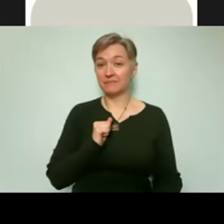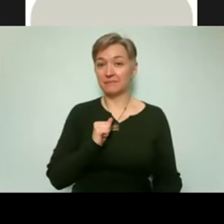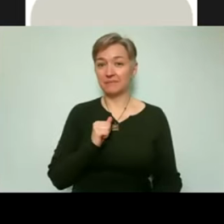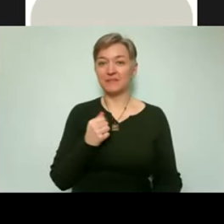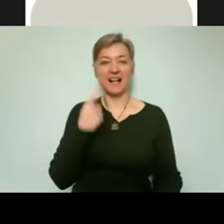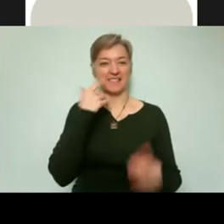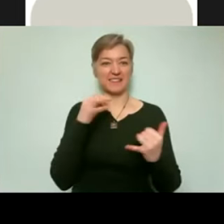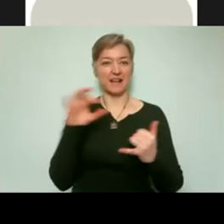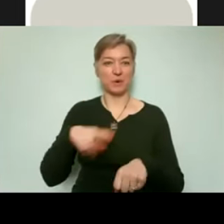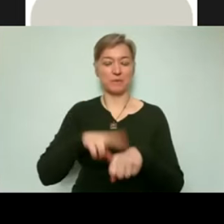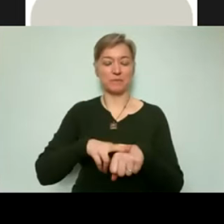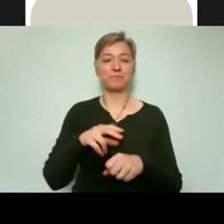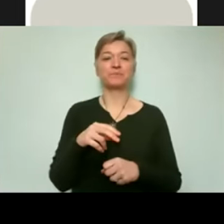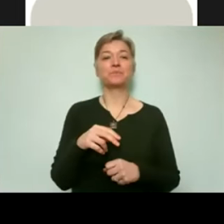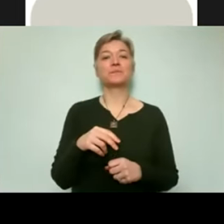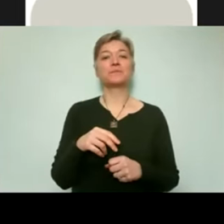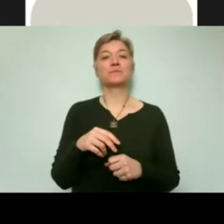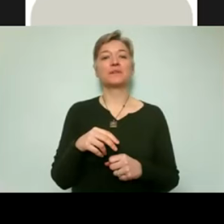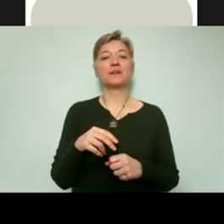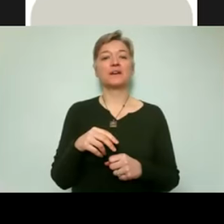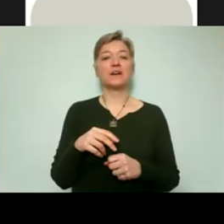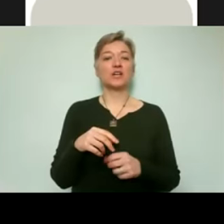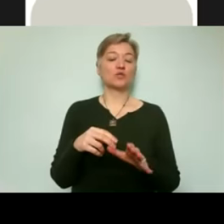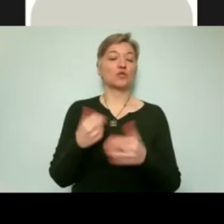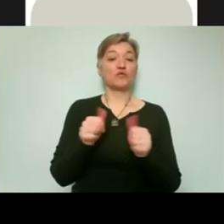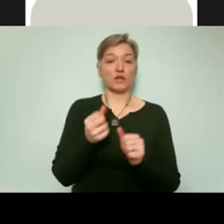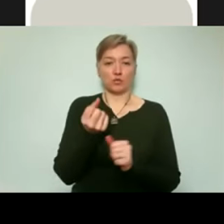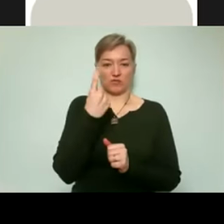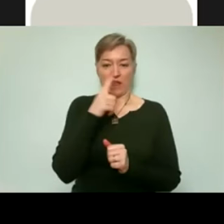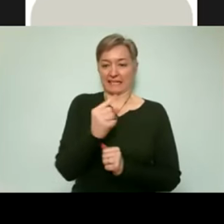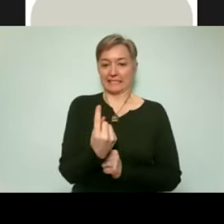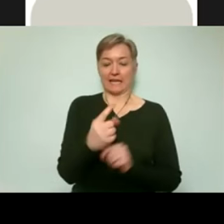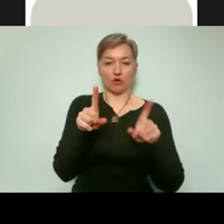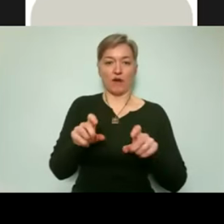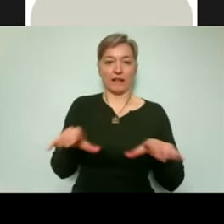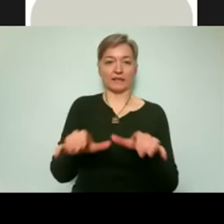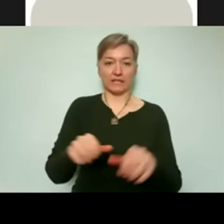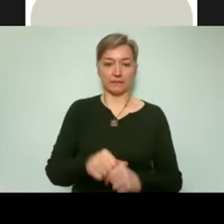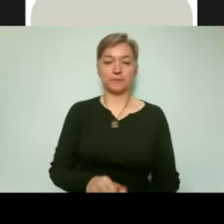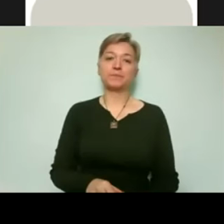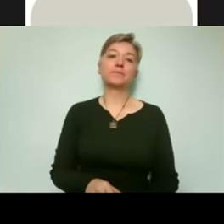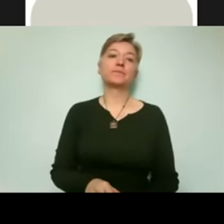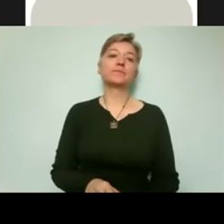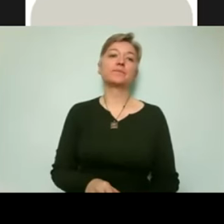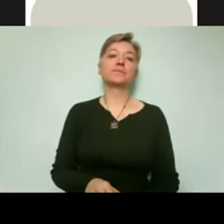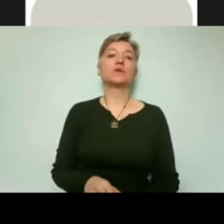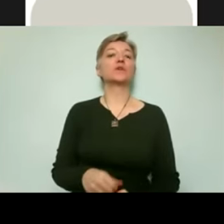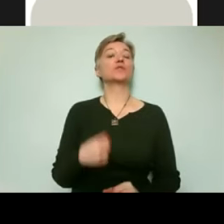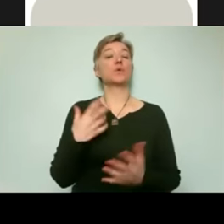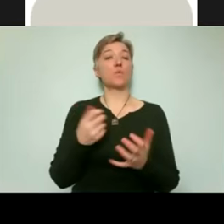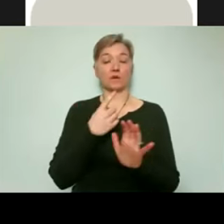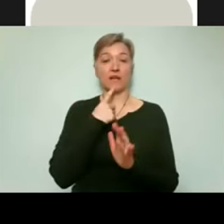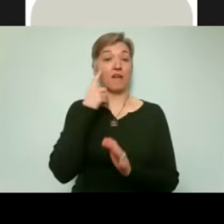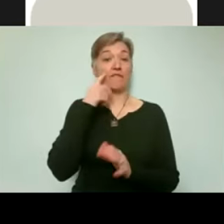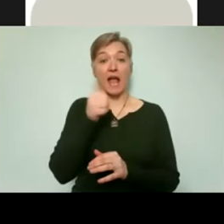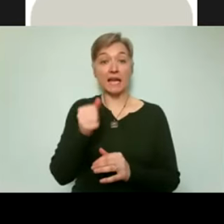normal there. And see if we can start to make sense of that single trial activity. So what we wanted to do was this. We wanted to say for any